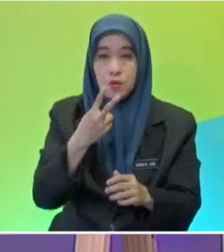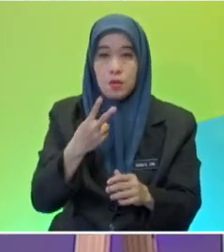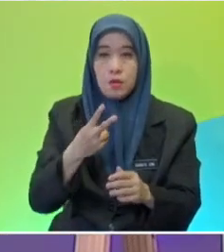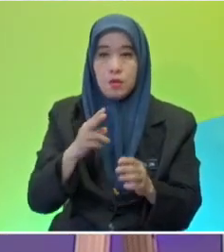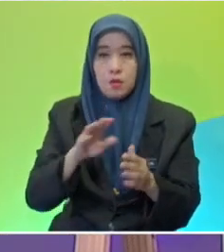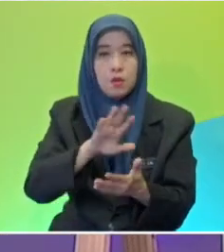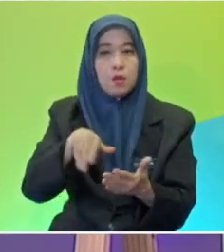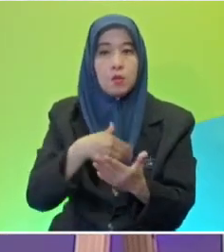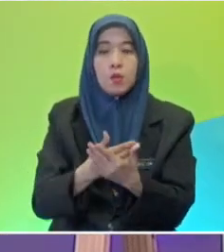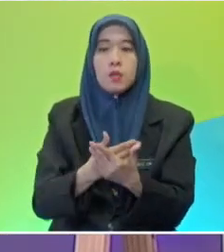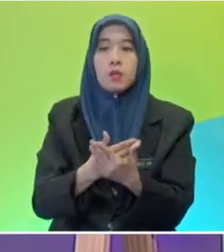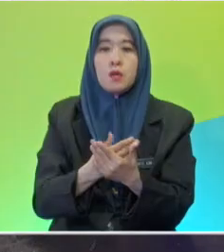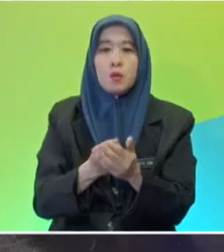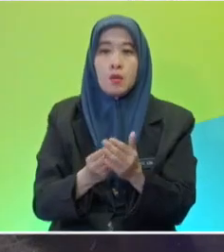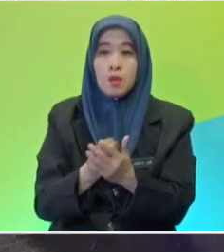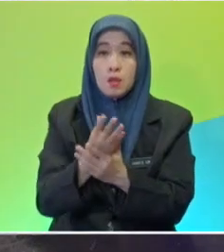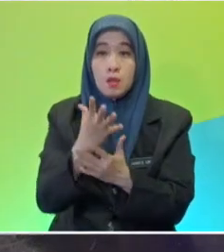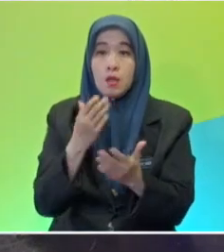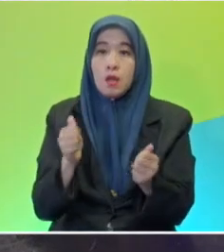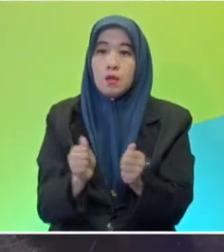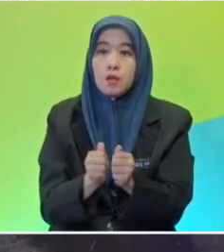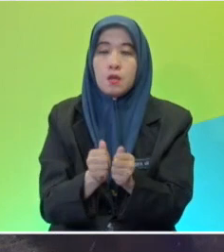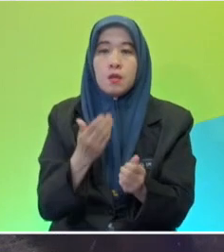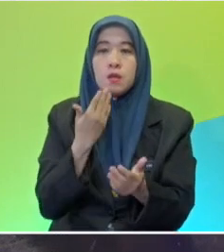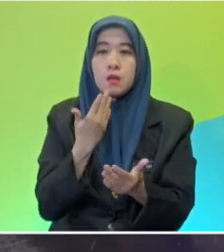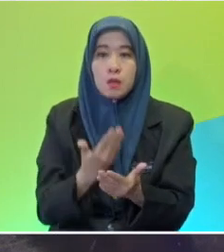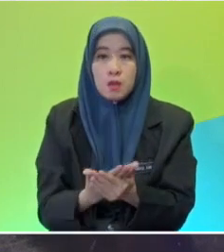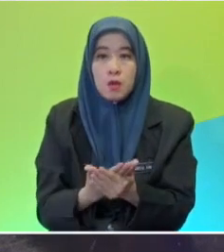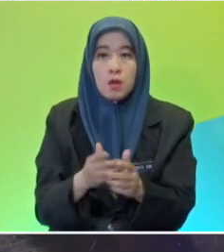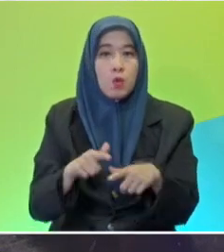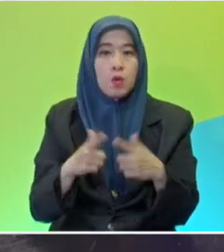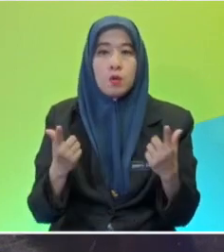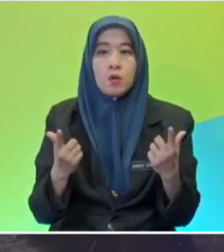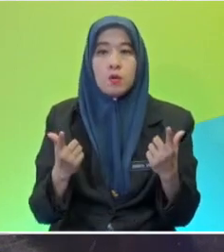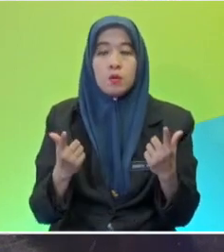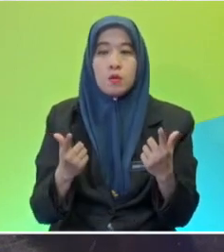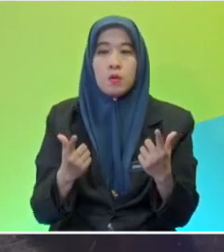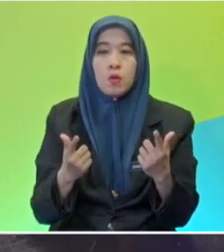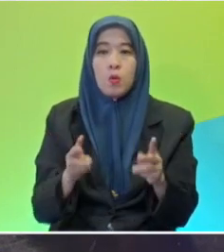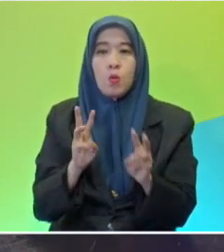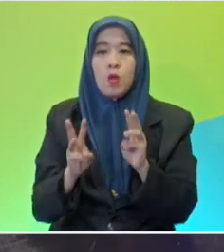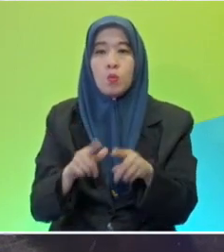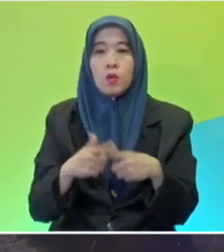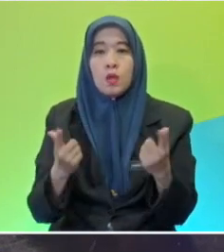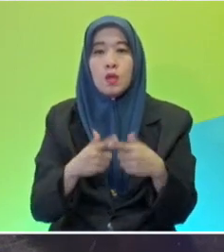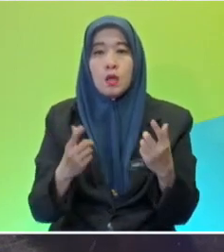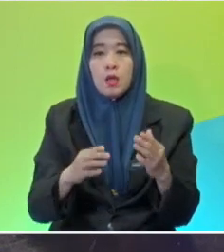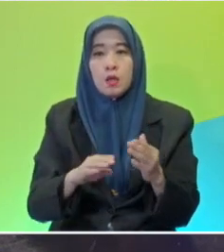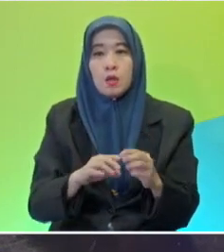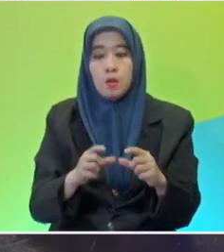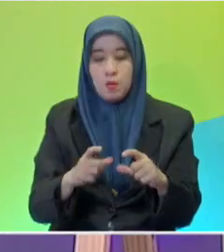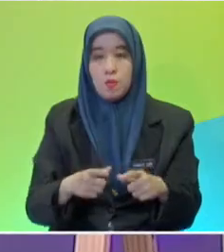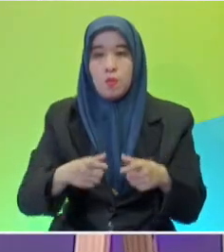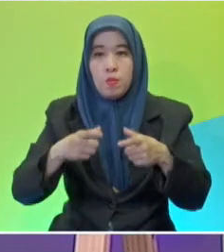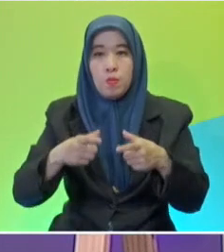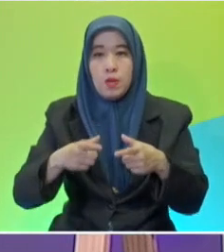seeds there, make sure you can take and plant it in a different pot. You can take another pot, just take out each